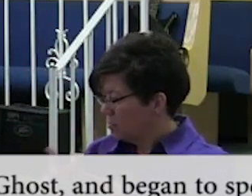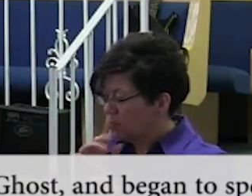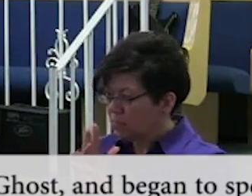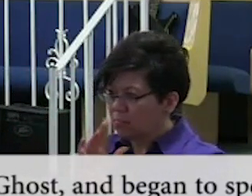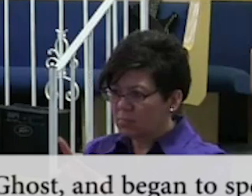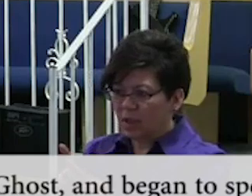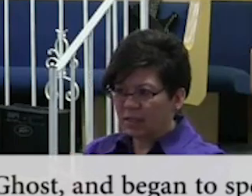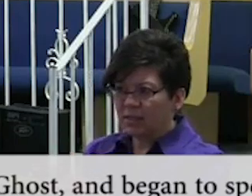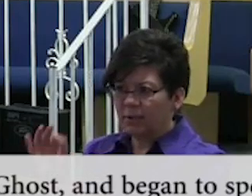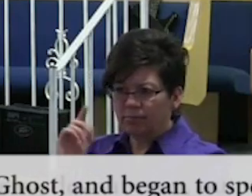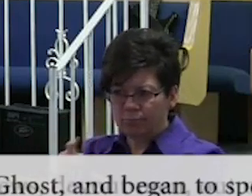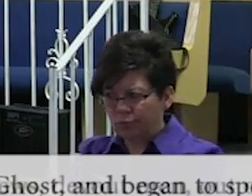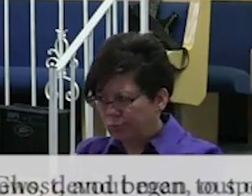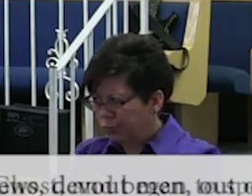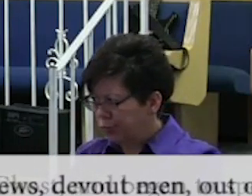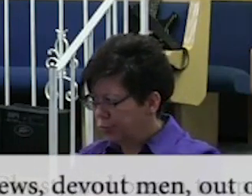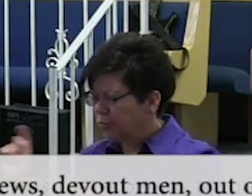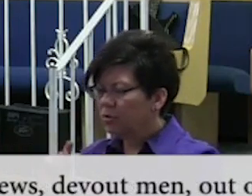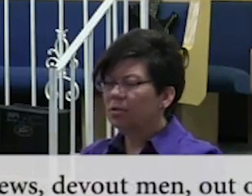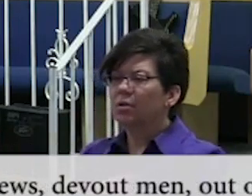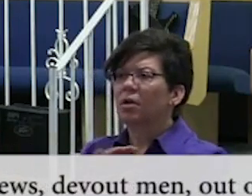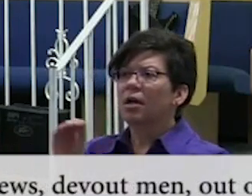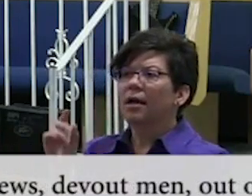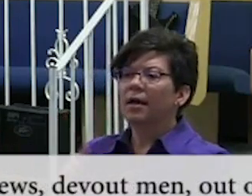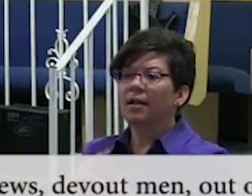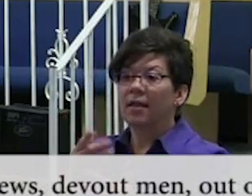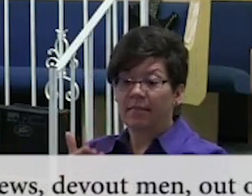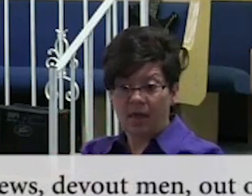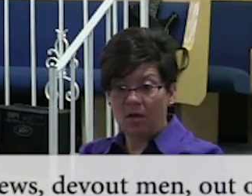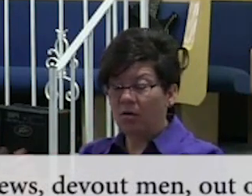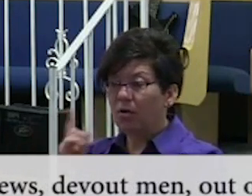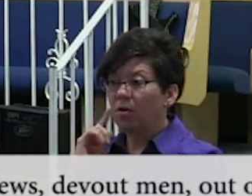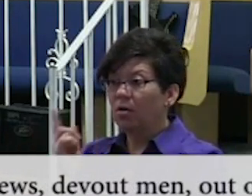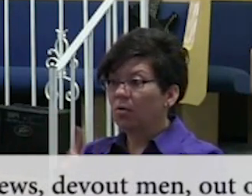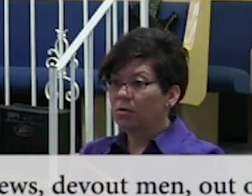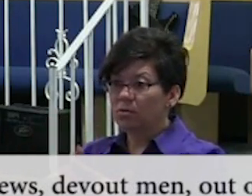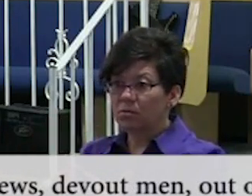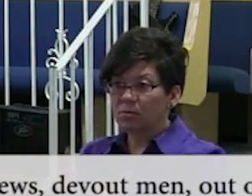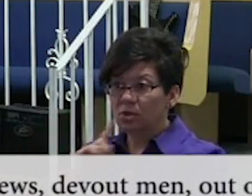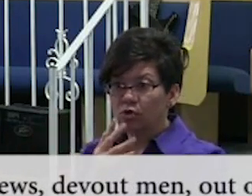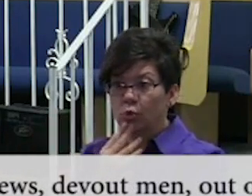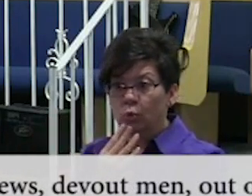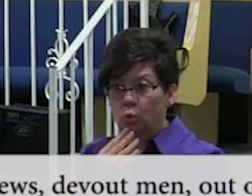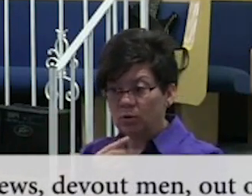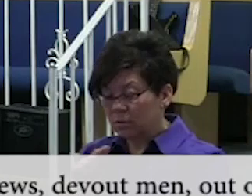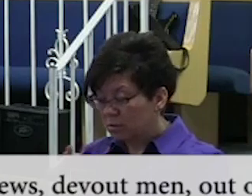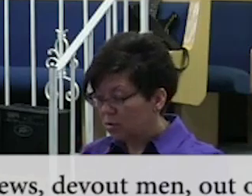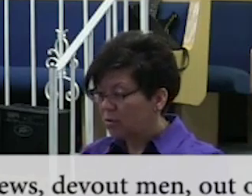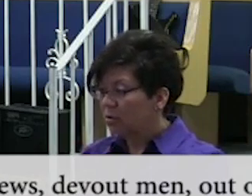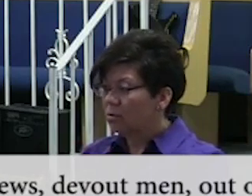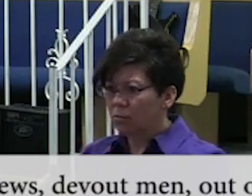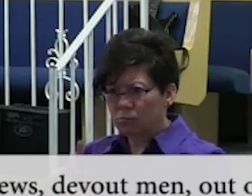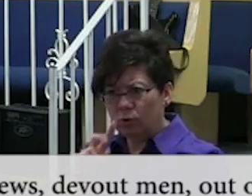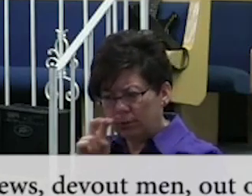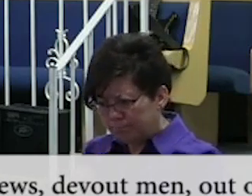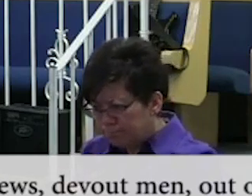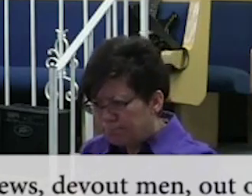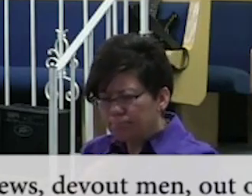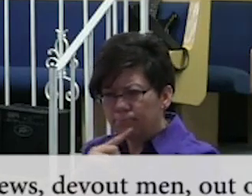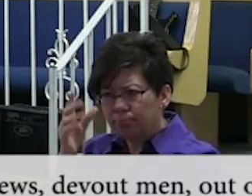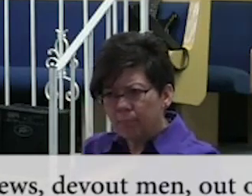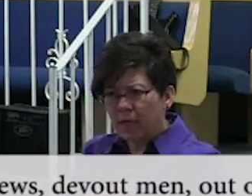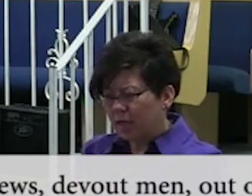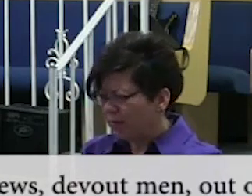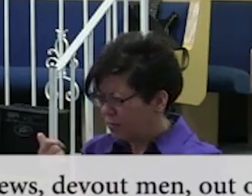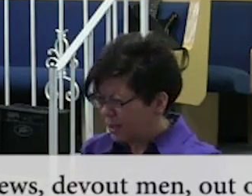the Spirit gave them utterance. And there were dwelling at Jerusalem Jews, devout men, out